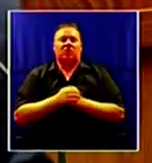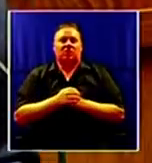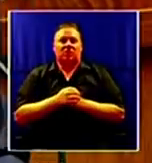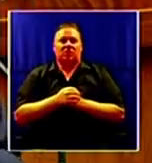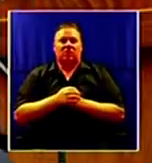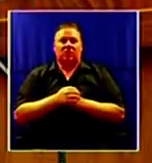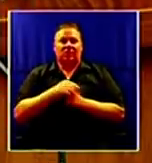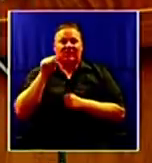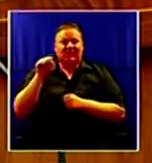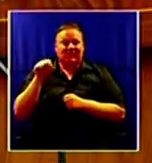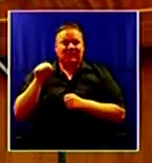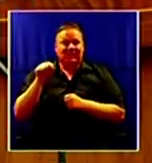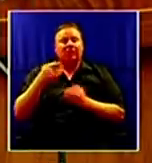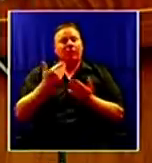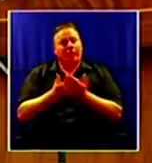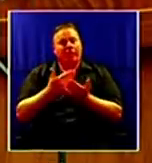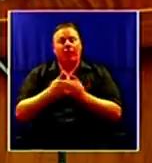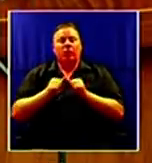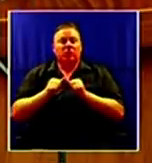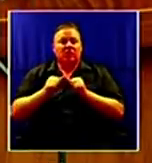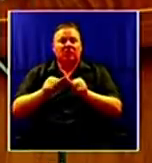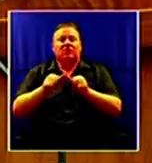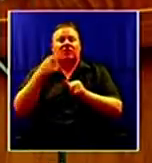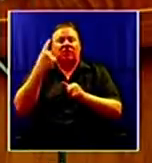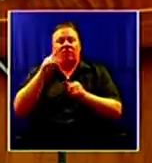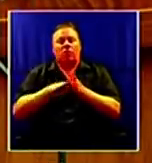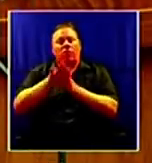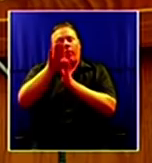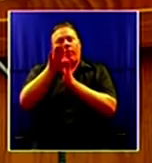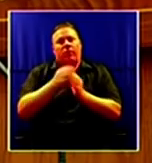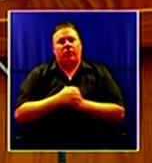for sustainable growth.